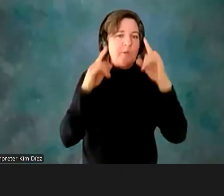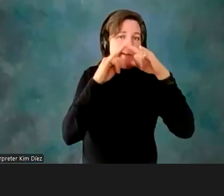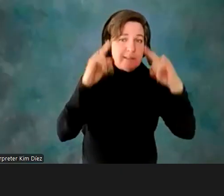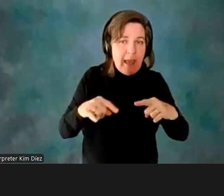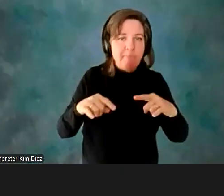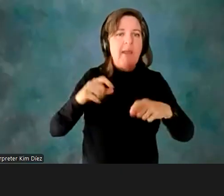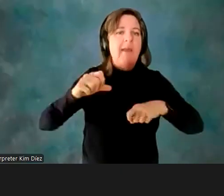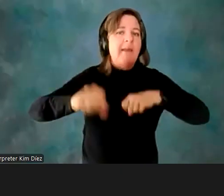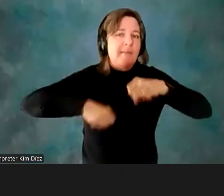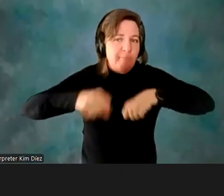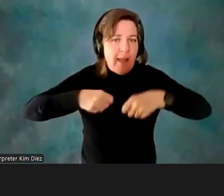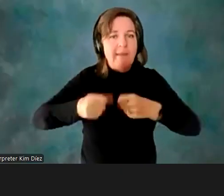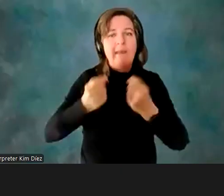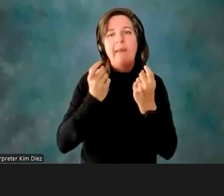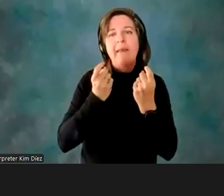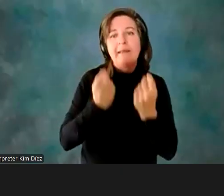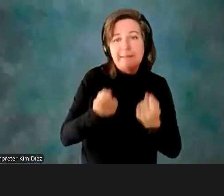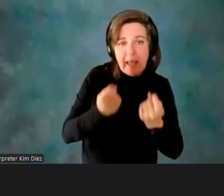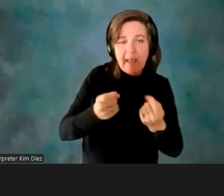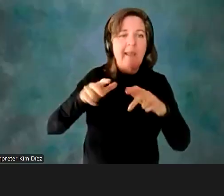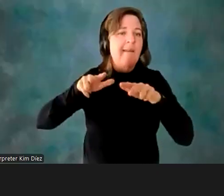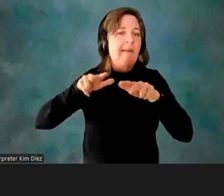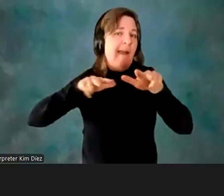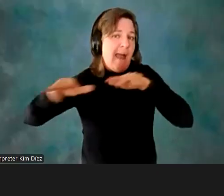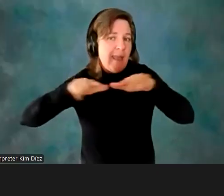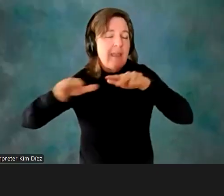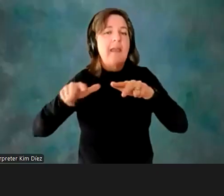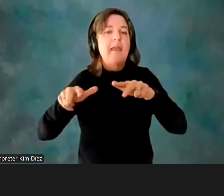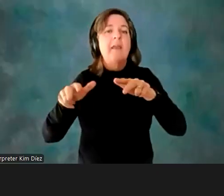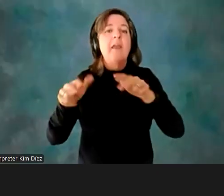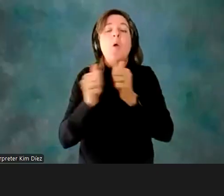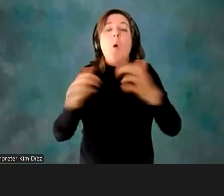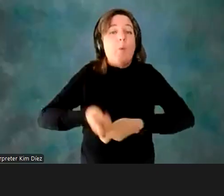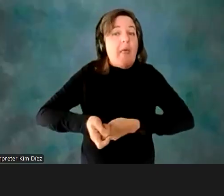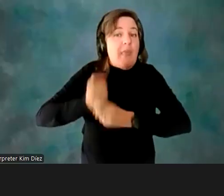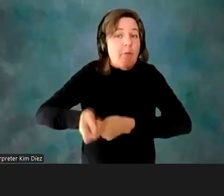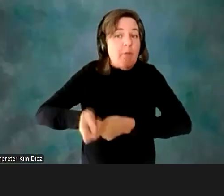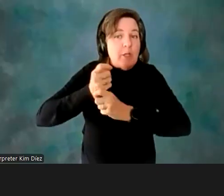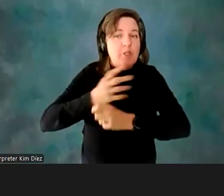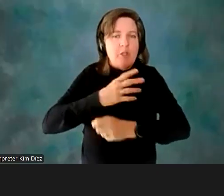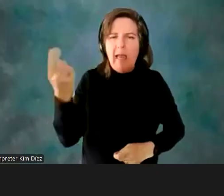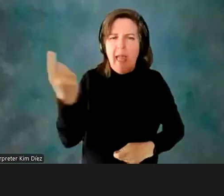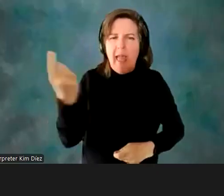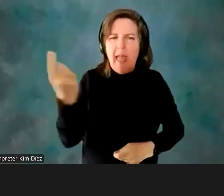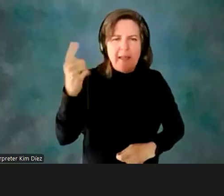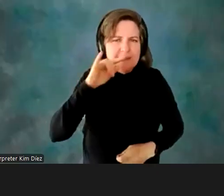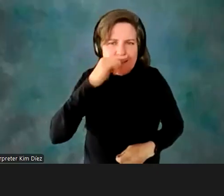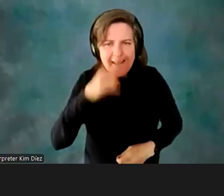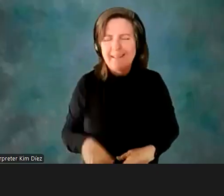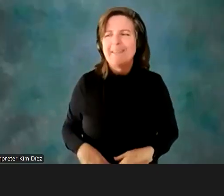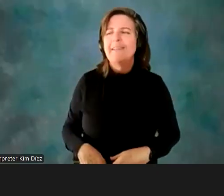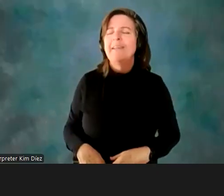skiing, and hiking, and without a shovel and field kit. Without further ado,